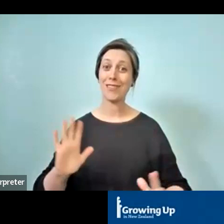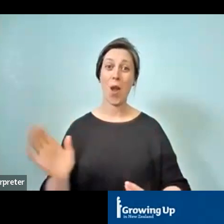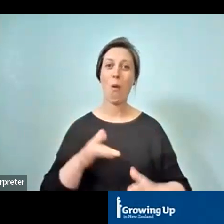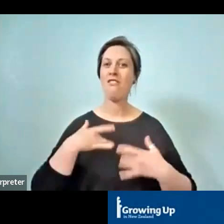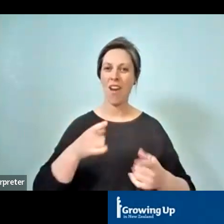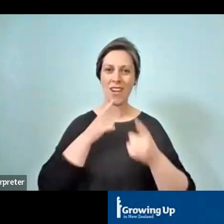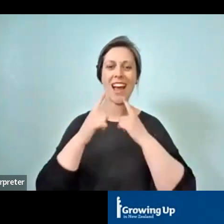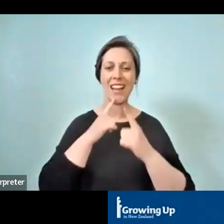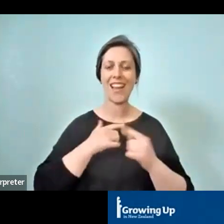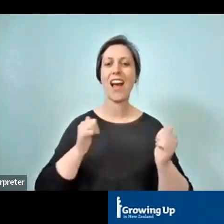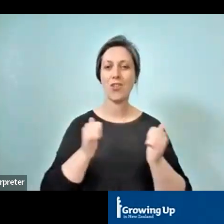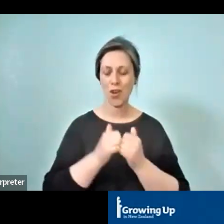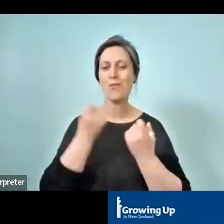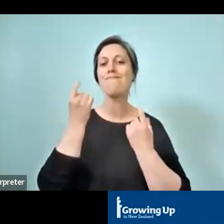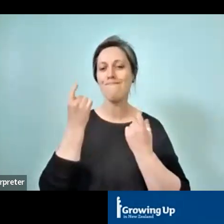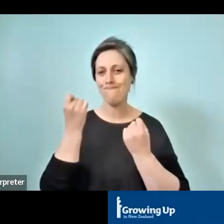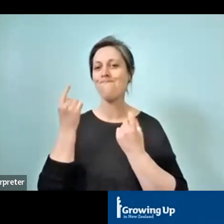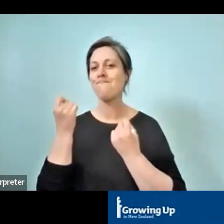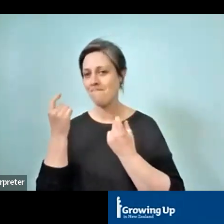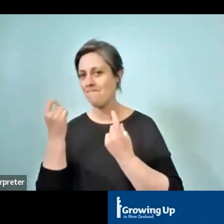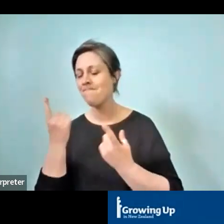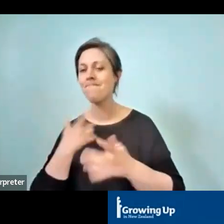data, because as you've all pointed to,